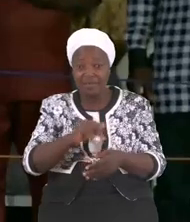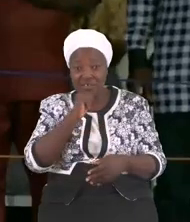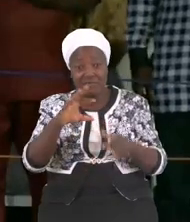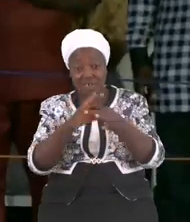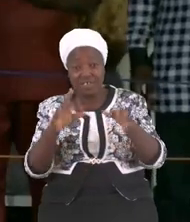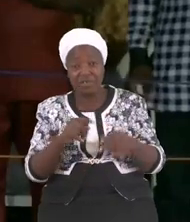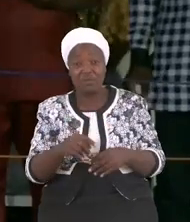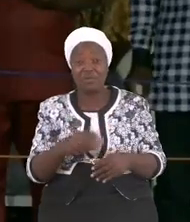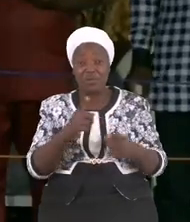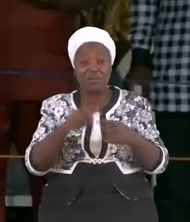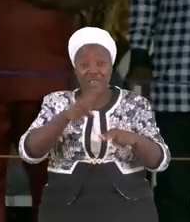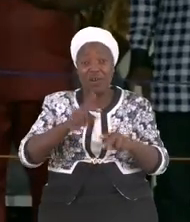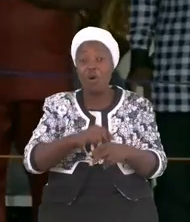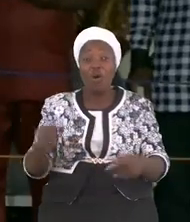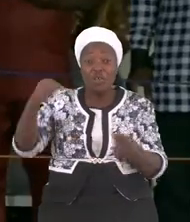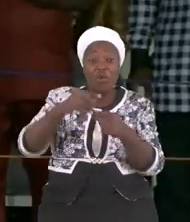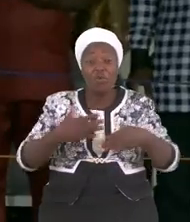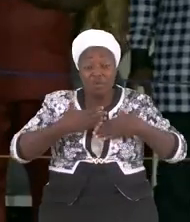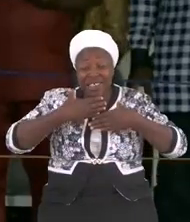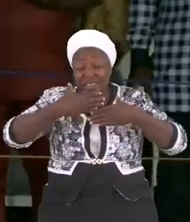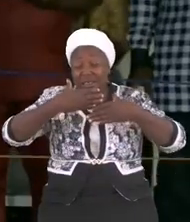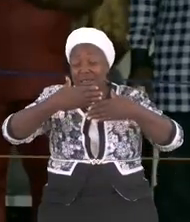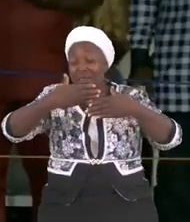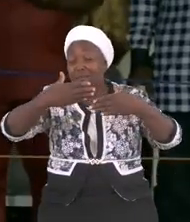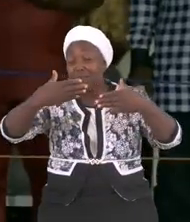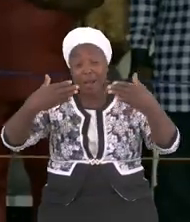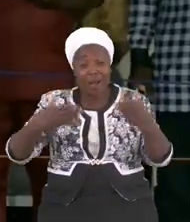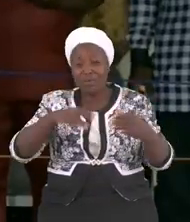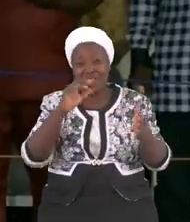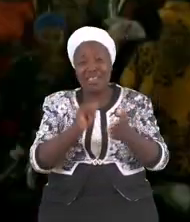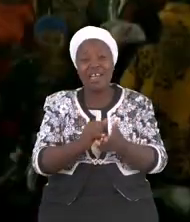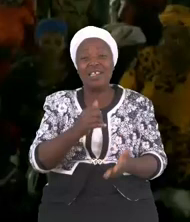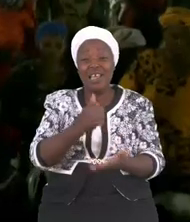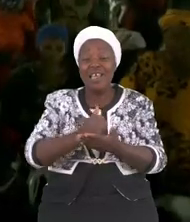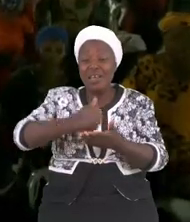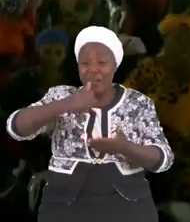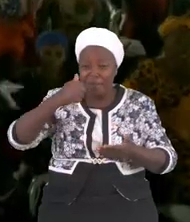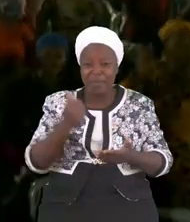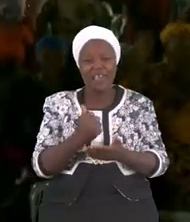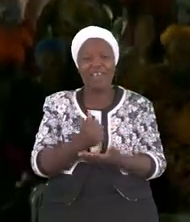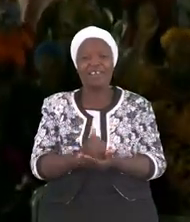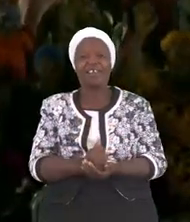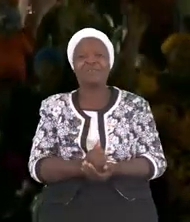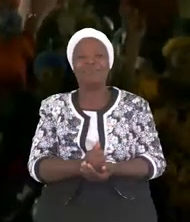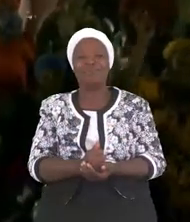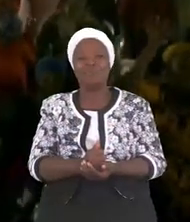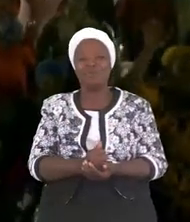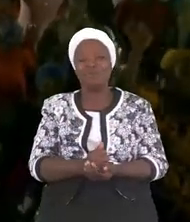until you give me a supernatural liberation. Amen.